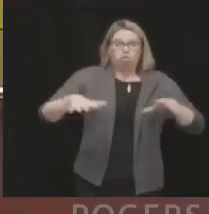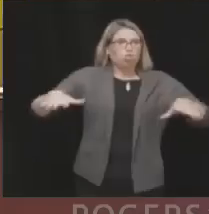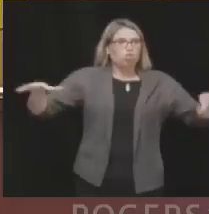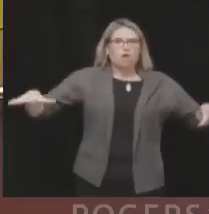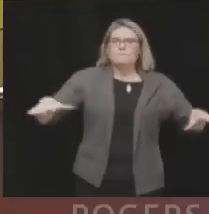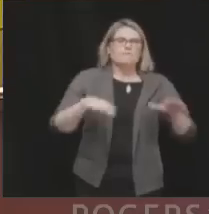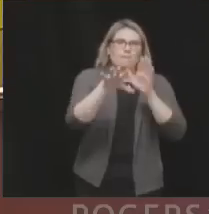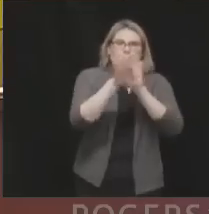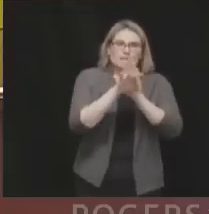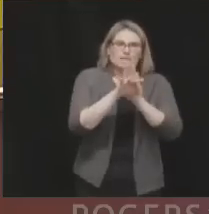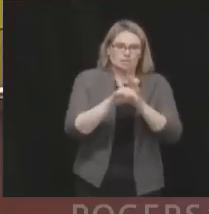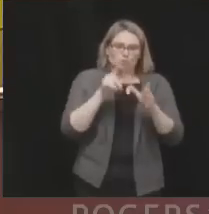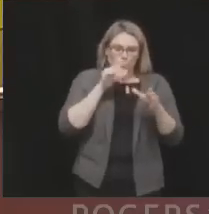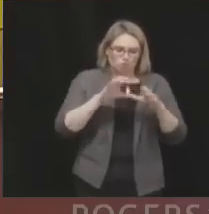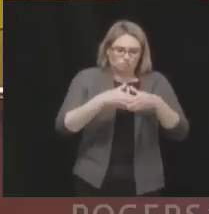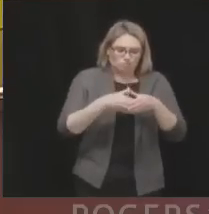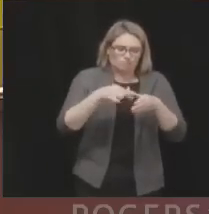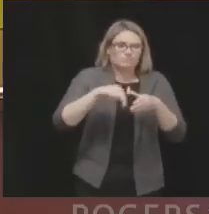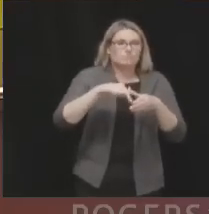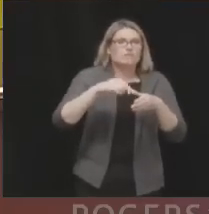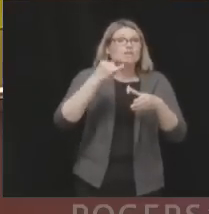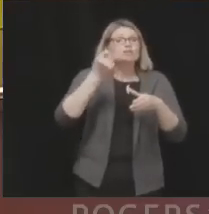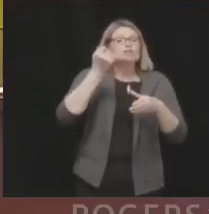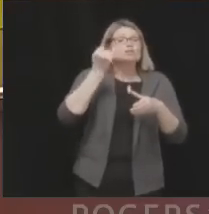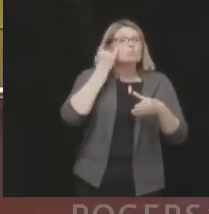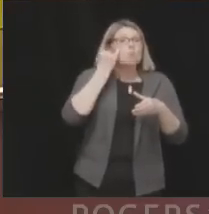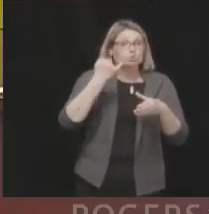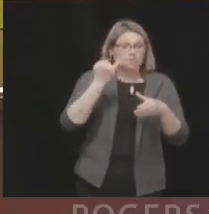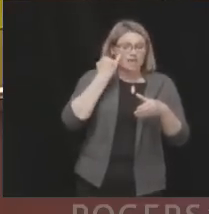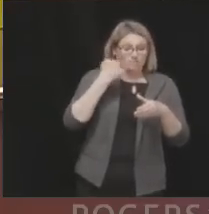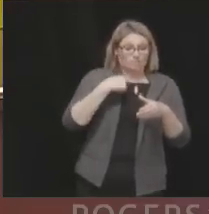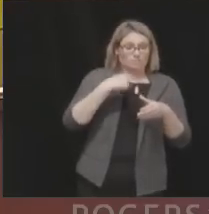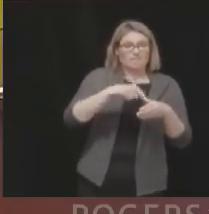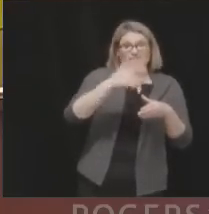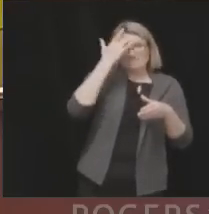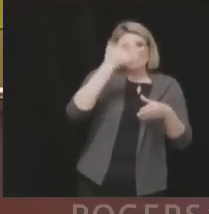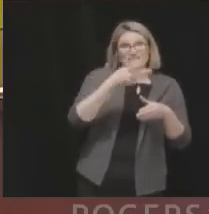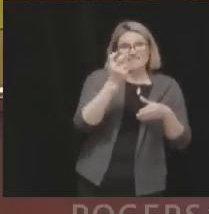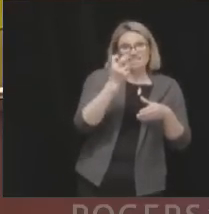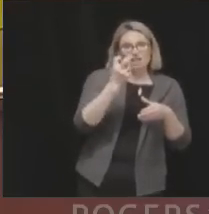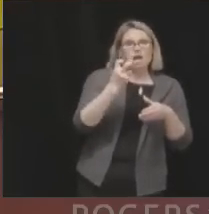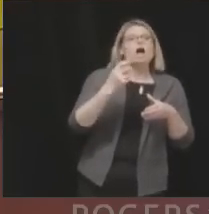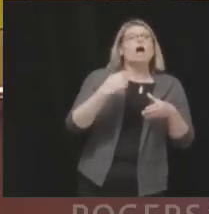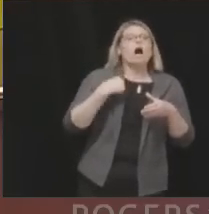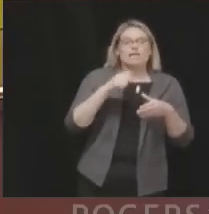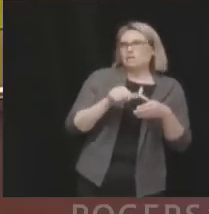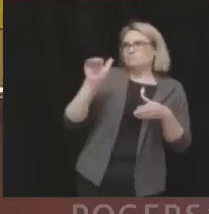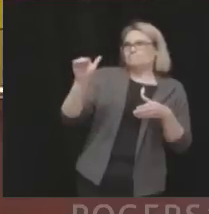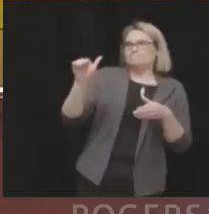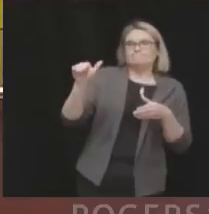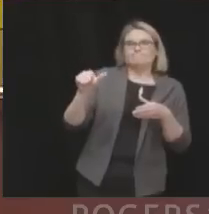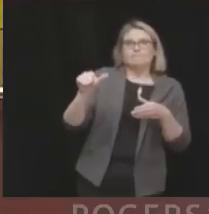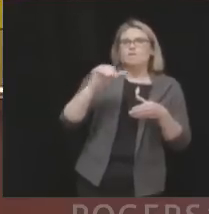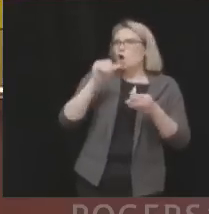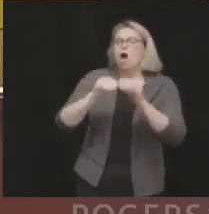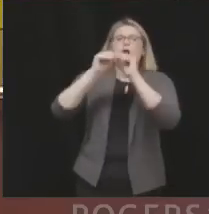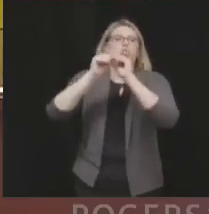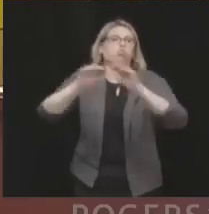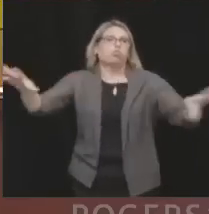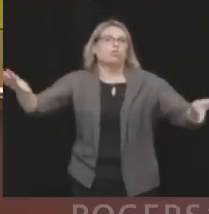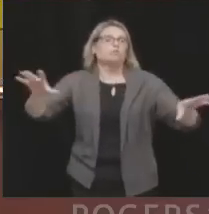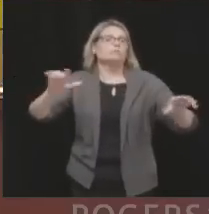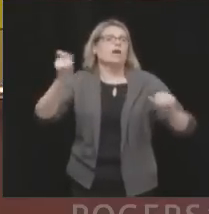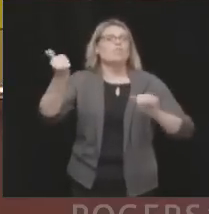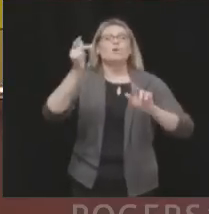more normalcy than we have been thus far since Emergency Measures Act has been put into place. So it's a balancing of those risks.